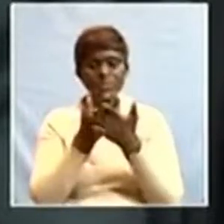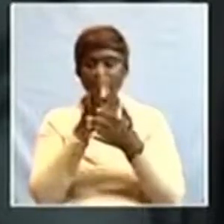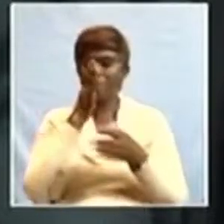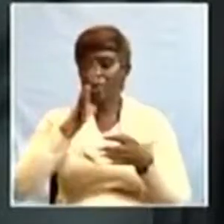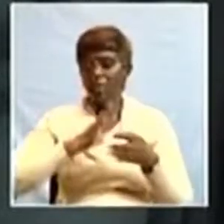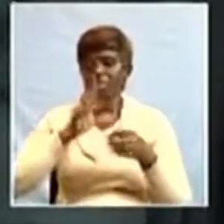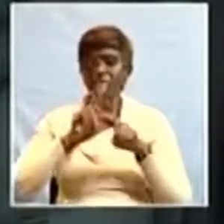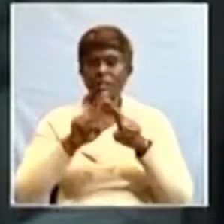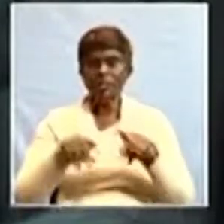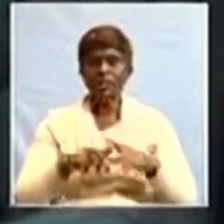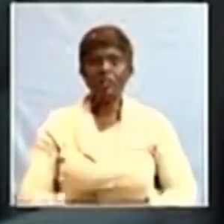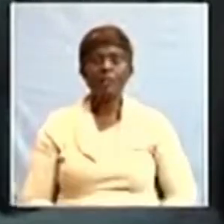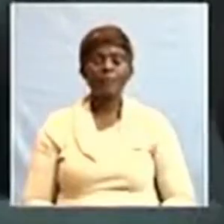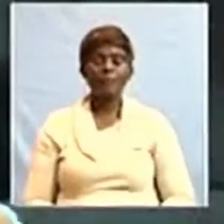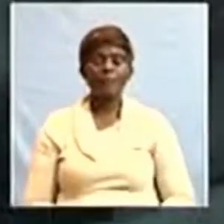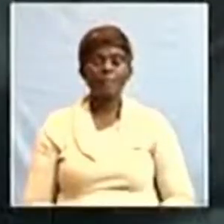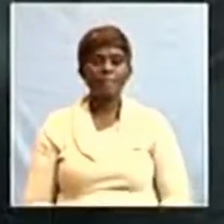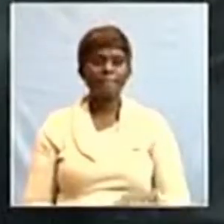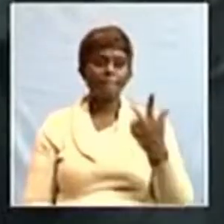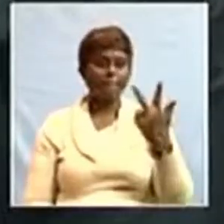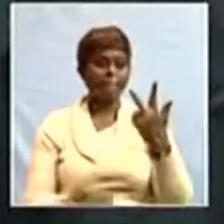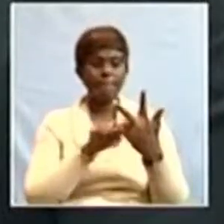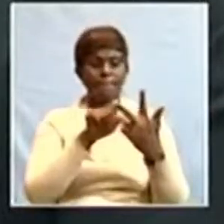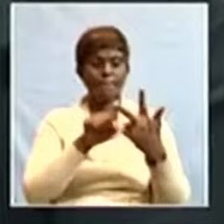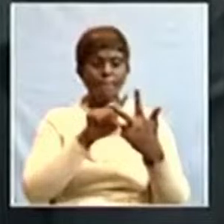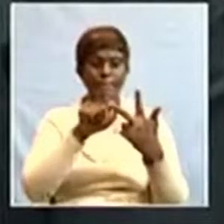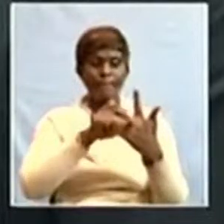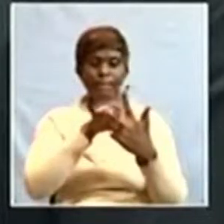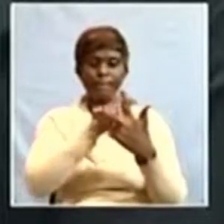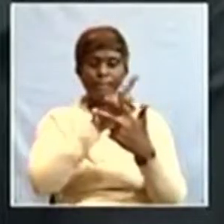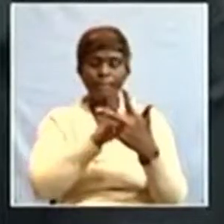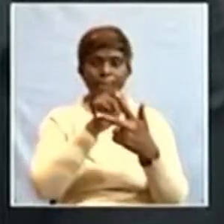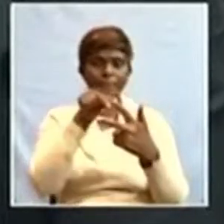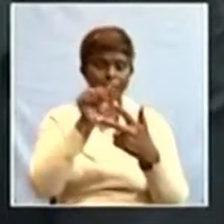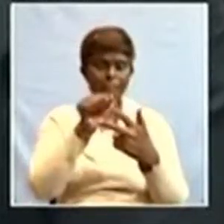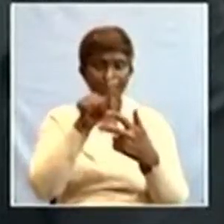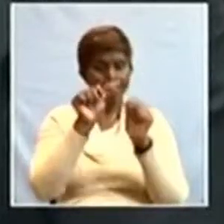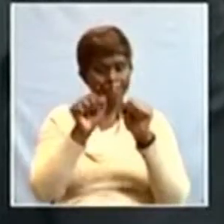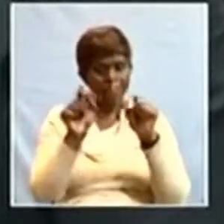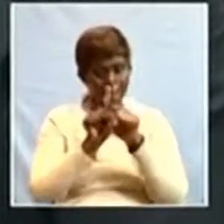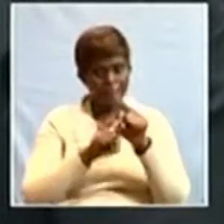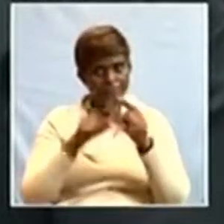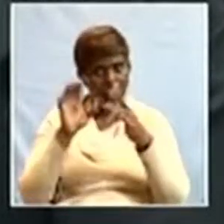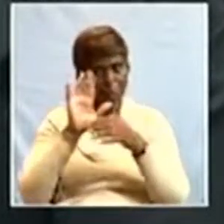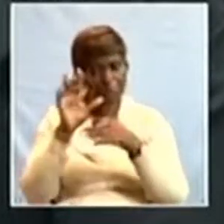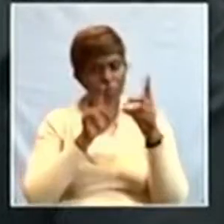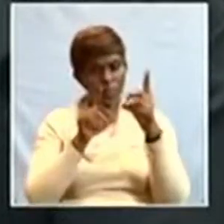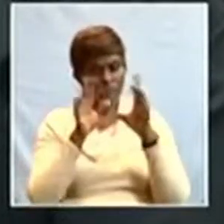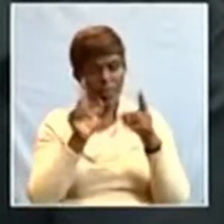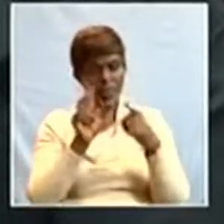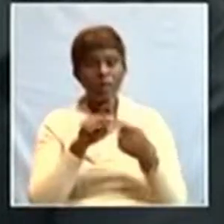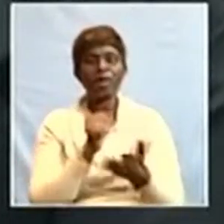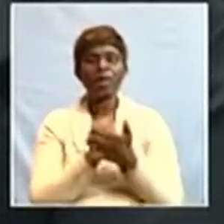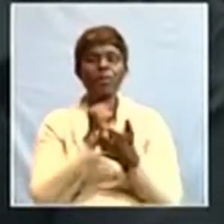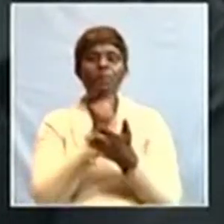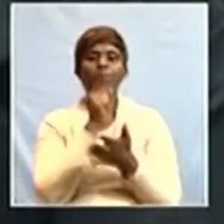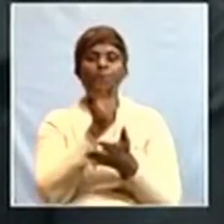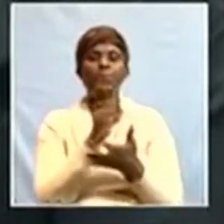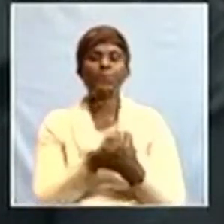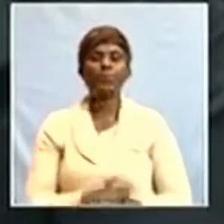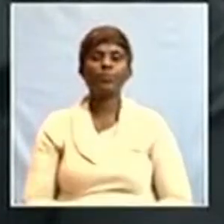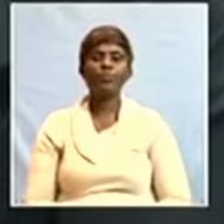Chairperson. PS, there are 3 questions. You can allow your directors to help you.